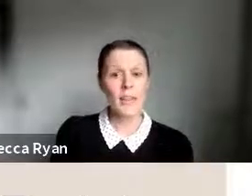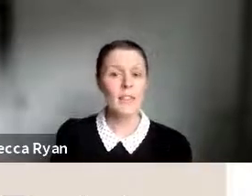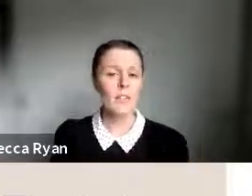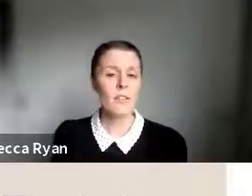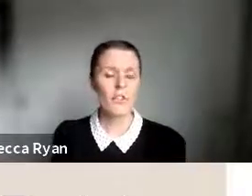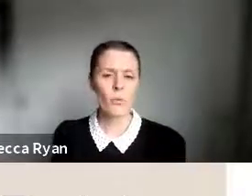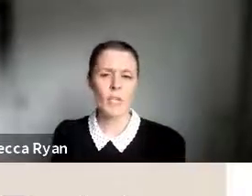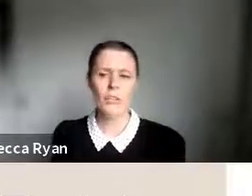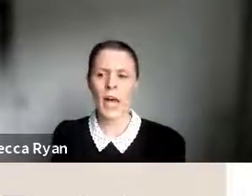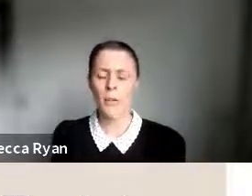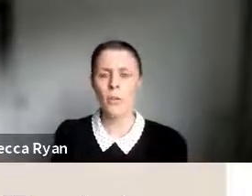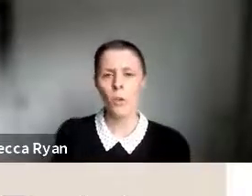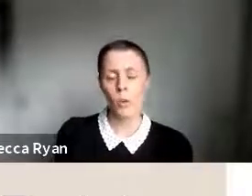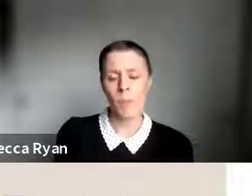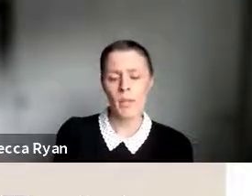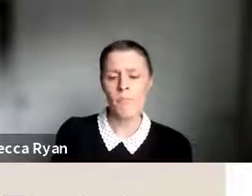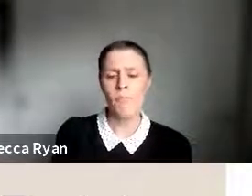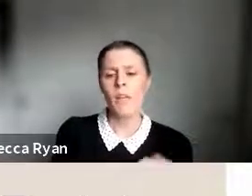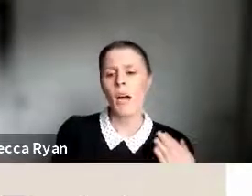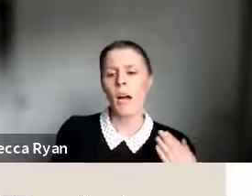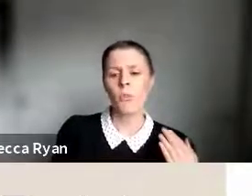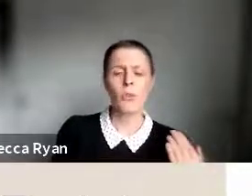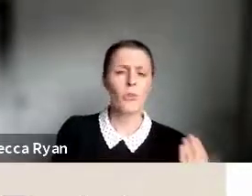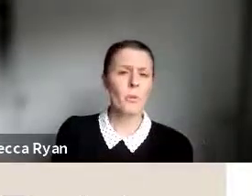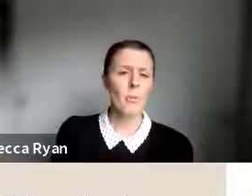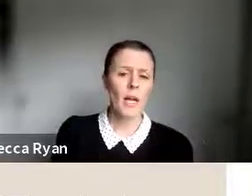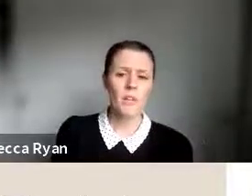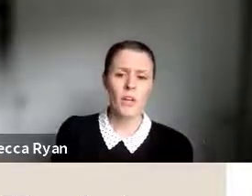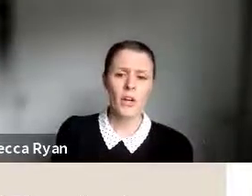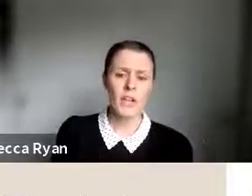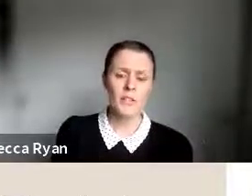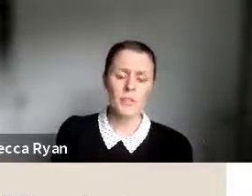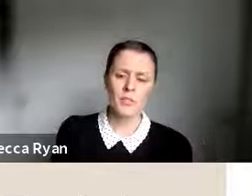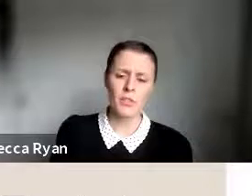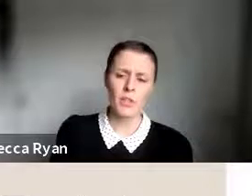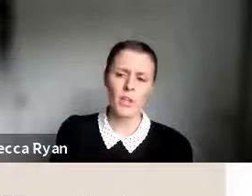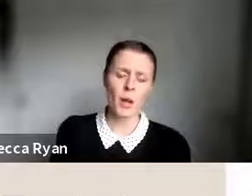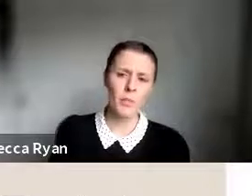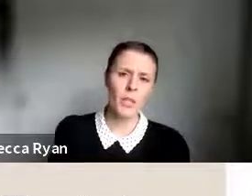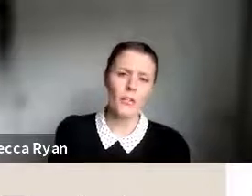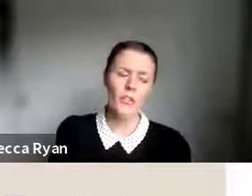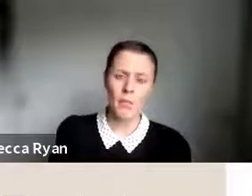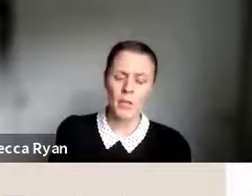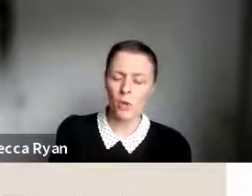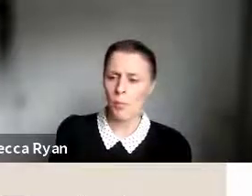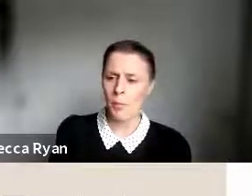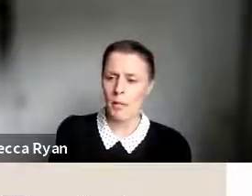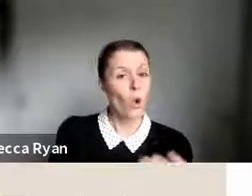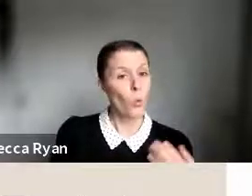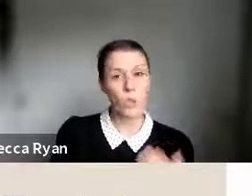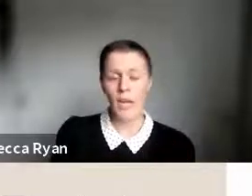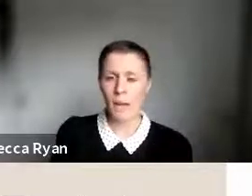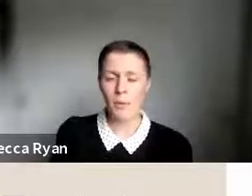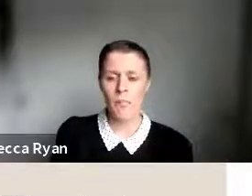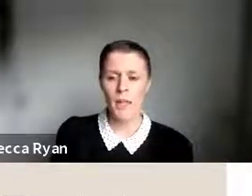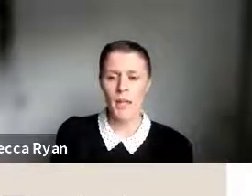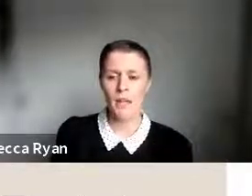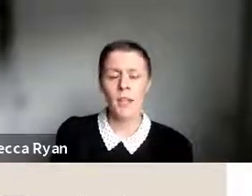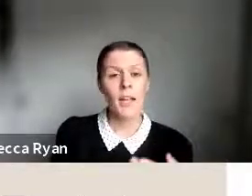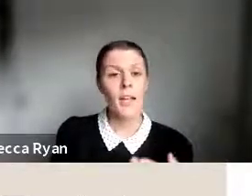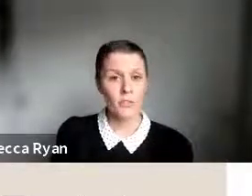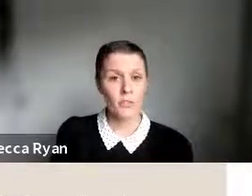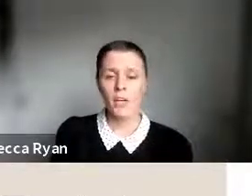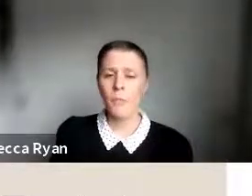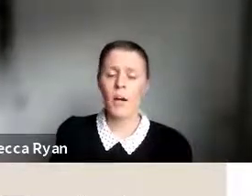know that these situations happen in women. So some people ask, are there any specific subpopulations happening in women? Will it happen in